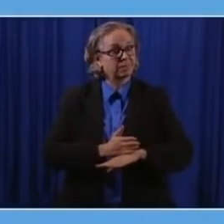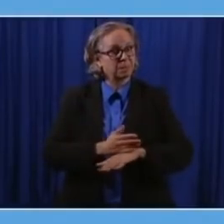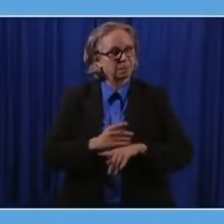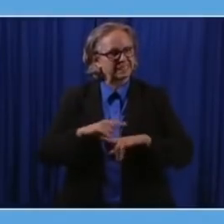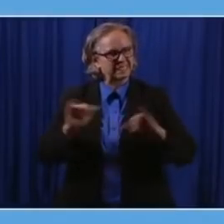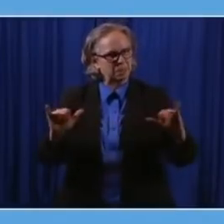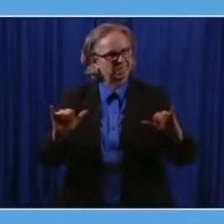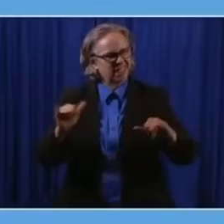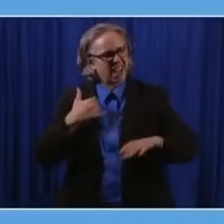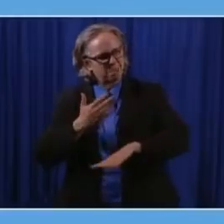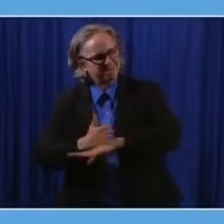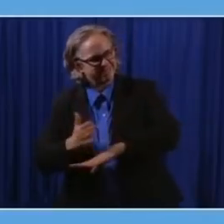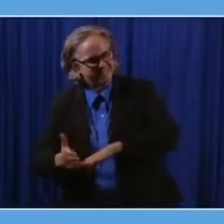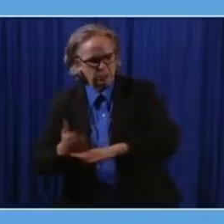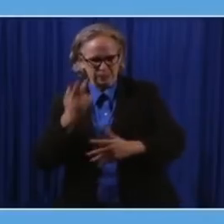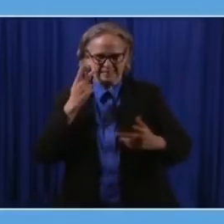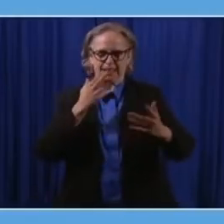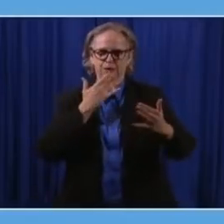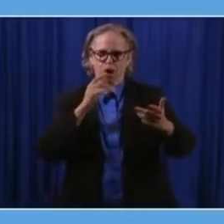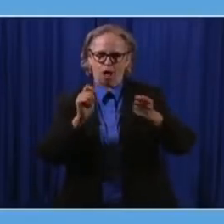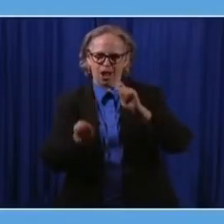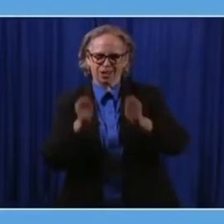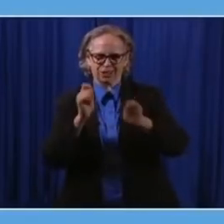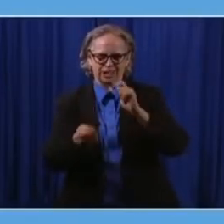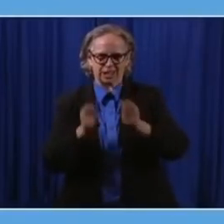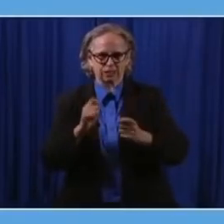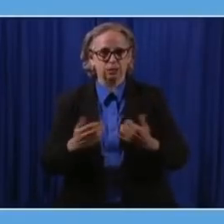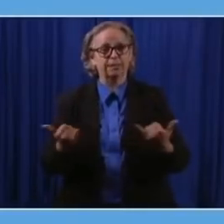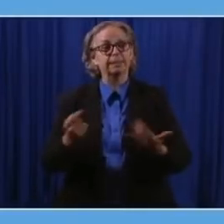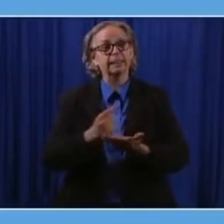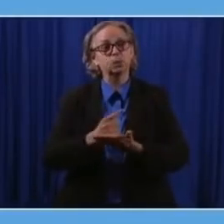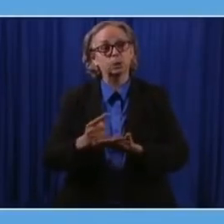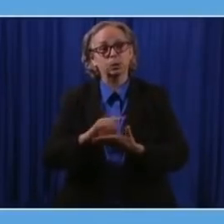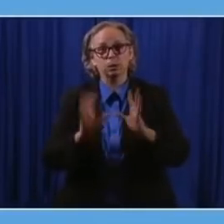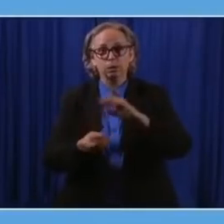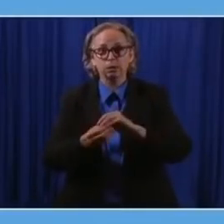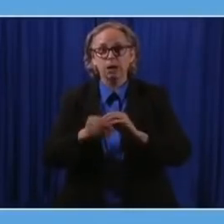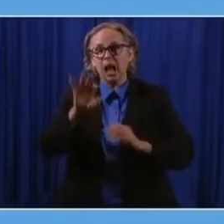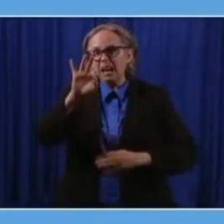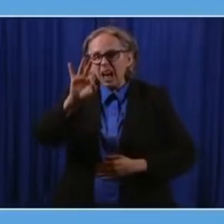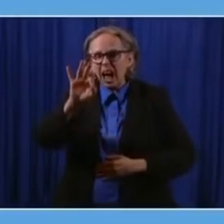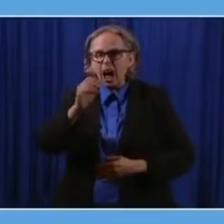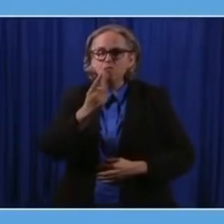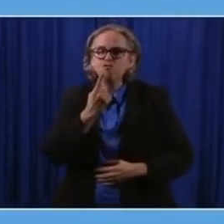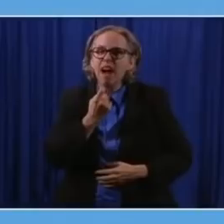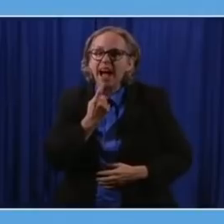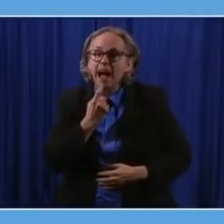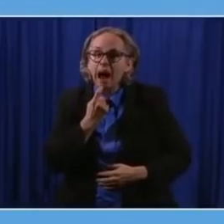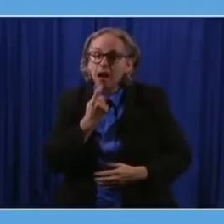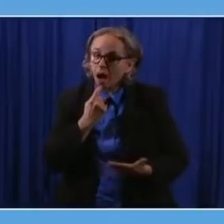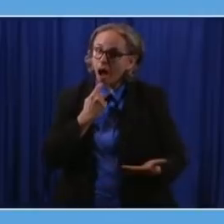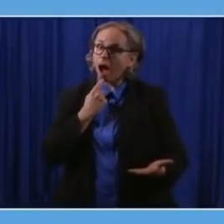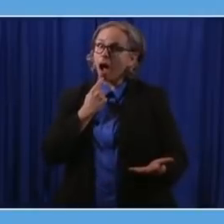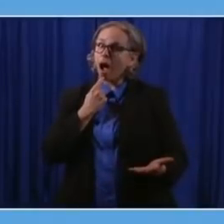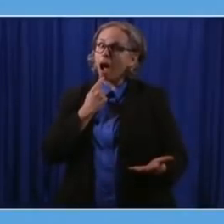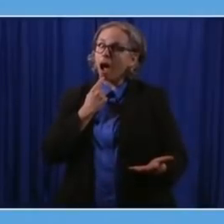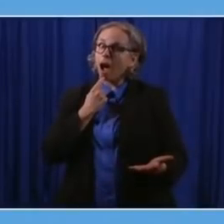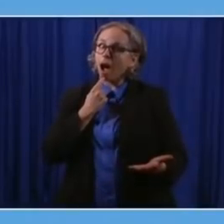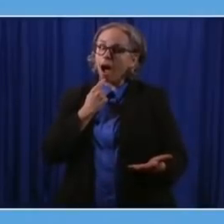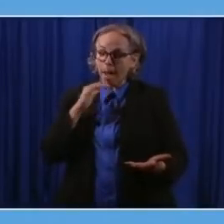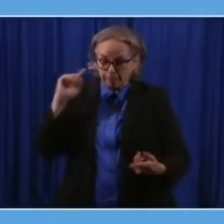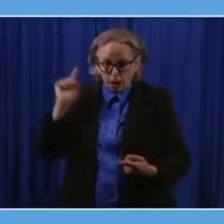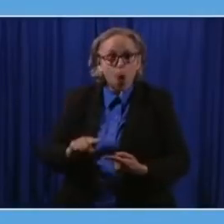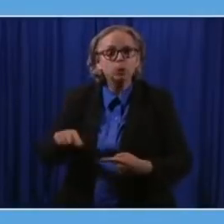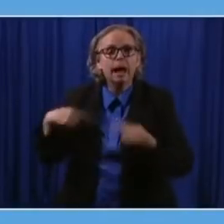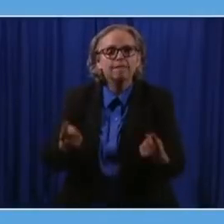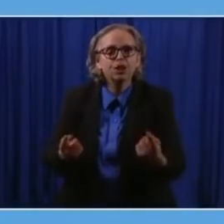This week we have 9 red counties, the lowest number of red counties since we started the alert system 8 weeks ago. So that's good.